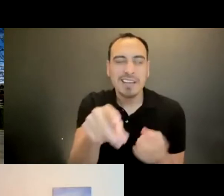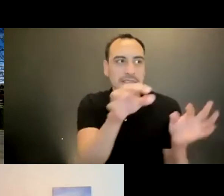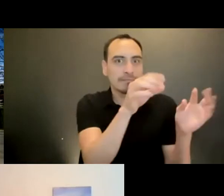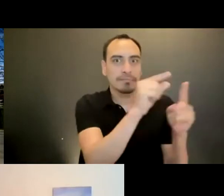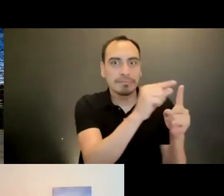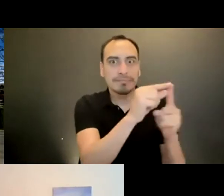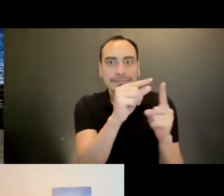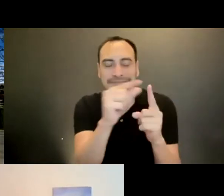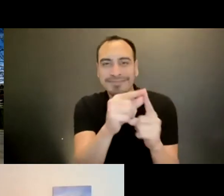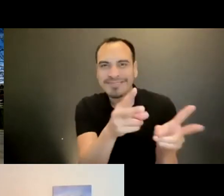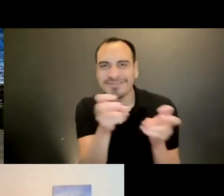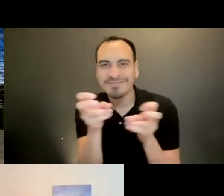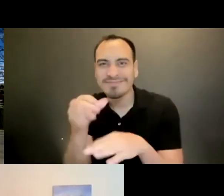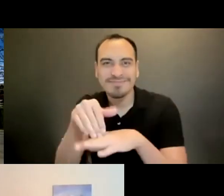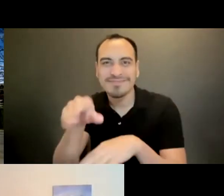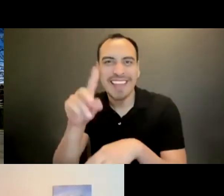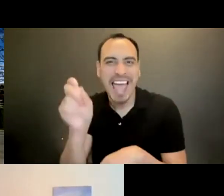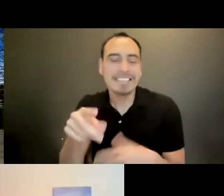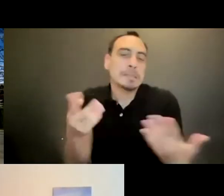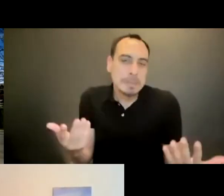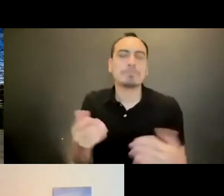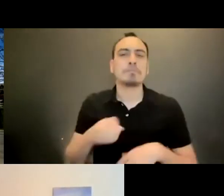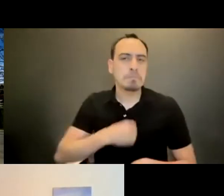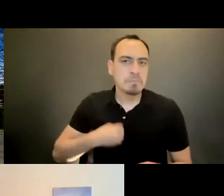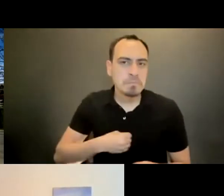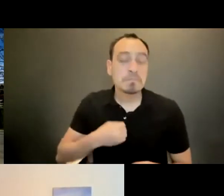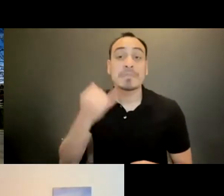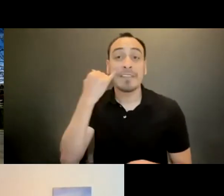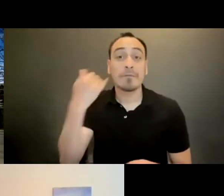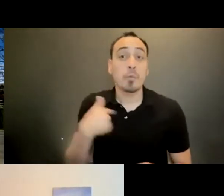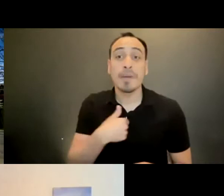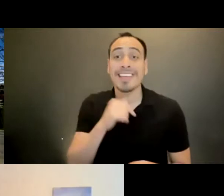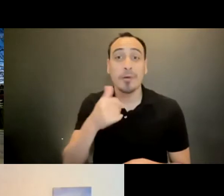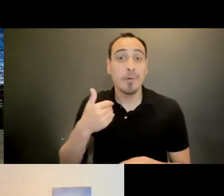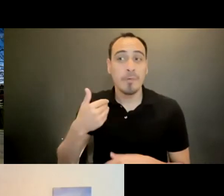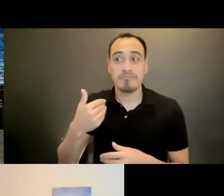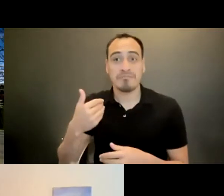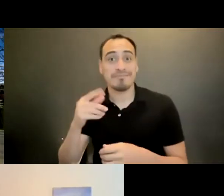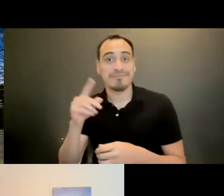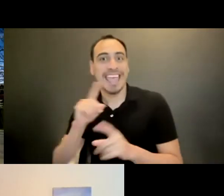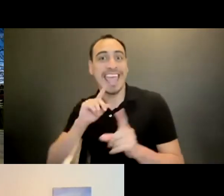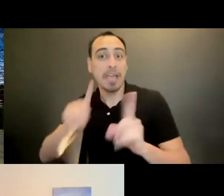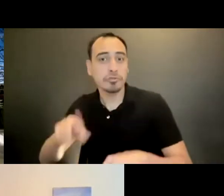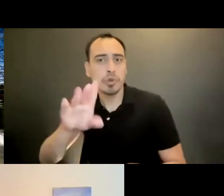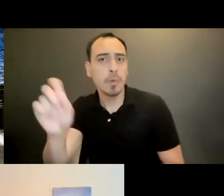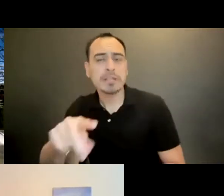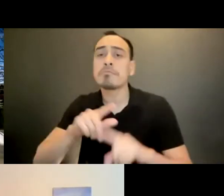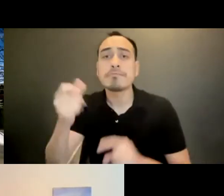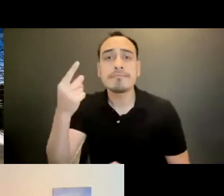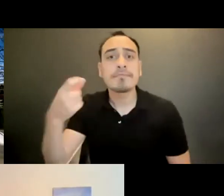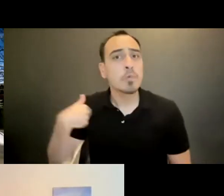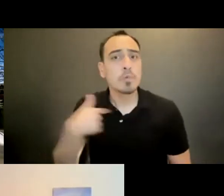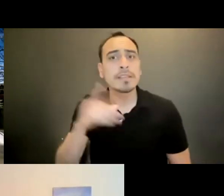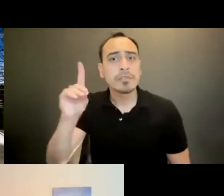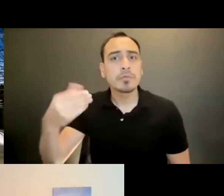we apologize in advance if we don't get to your question, but we do have a COVID-19 email box. And so if we don't get to your question tonight,